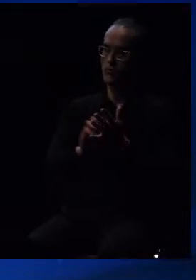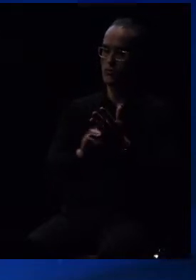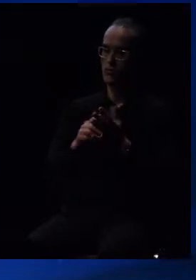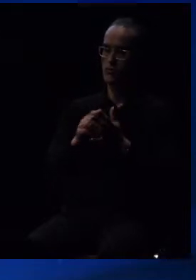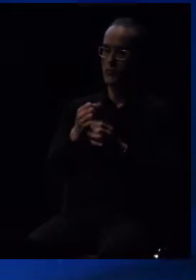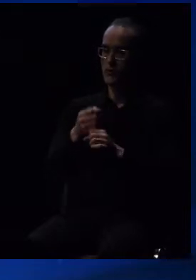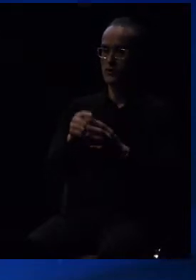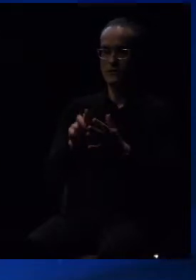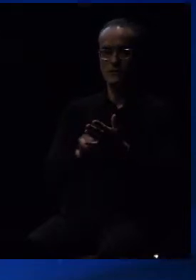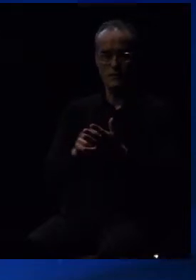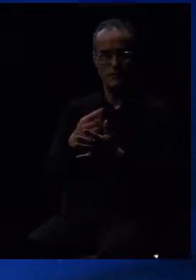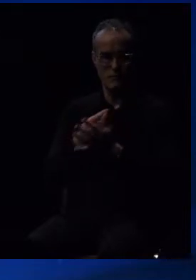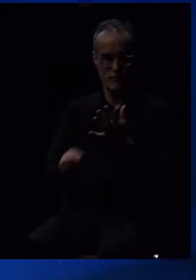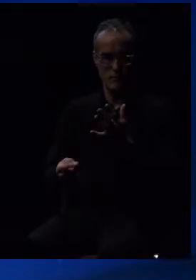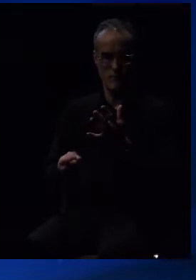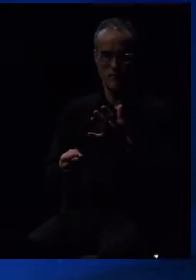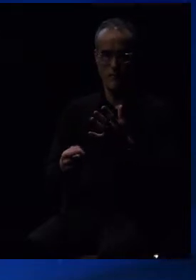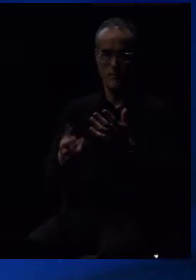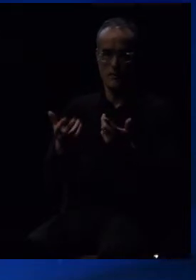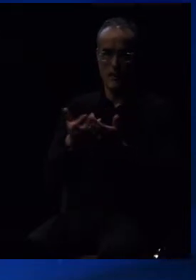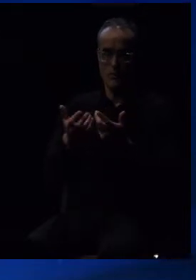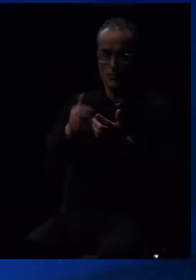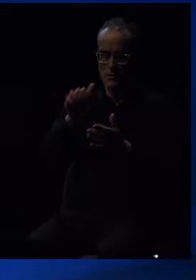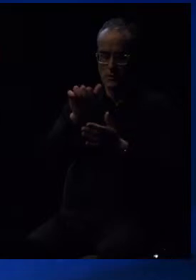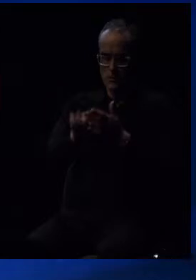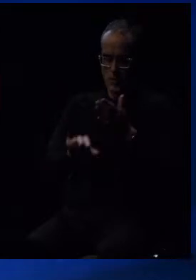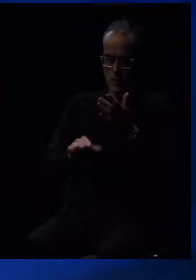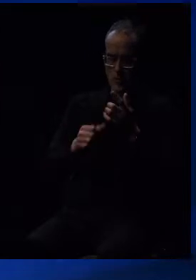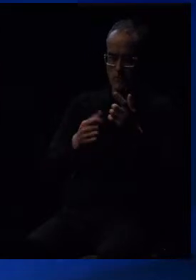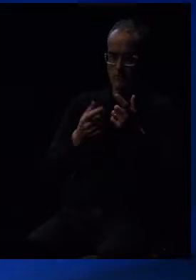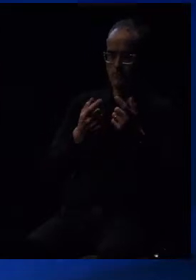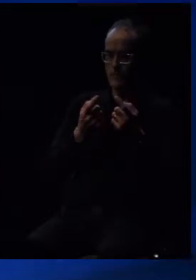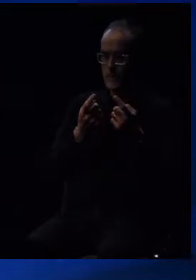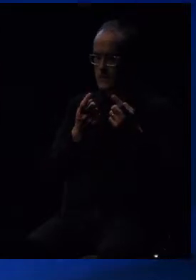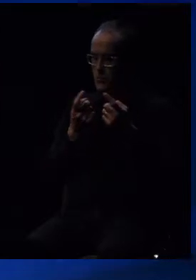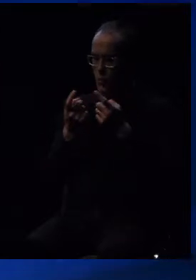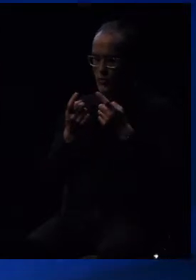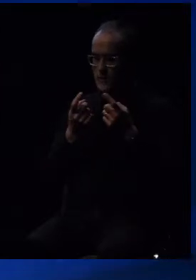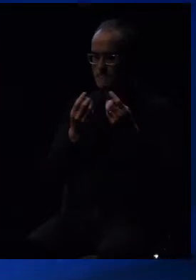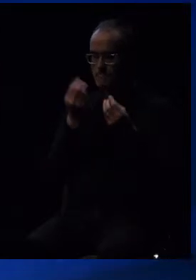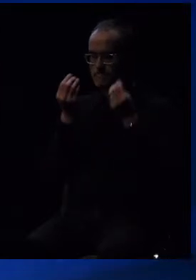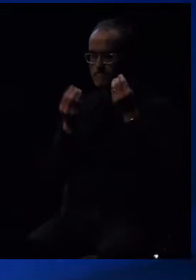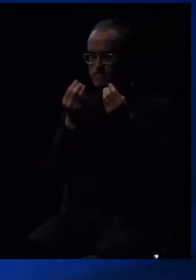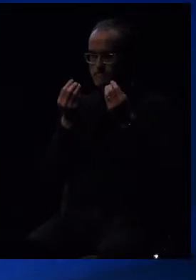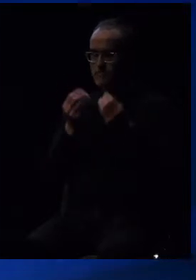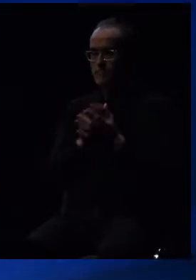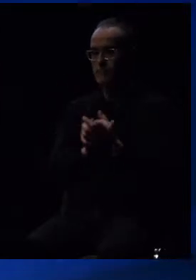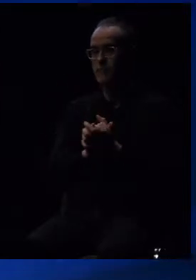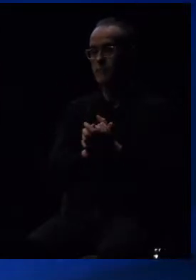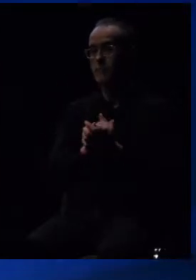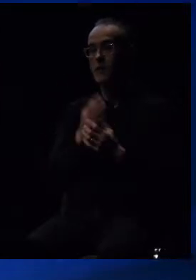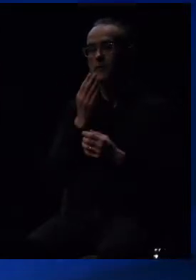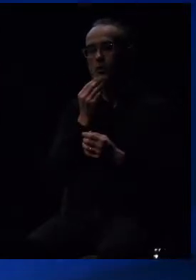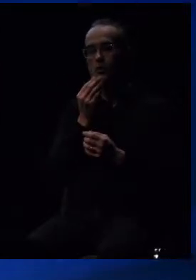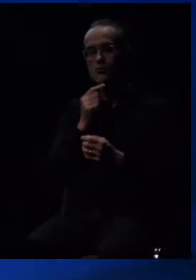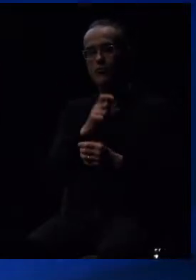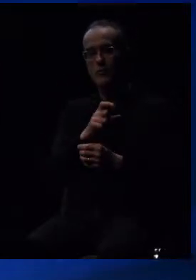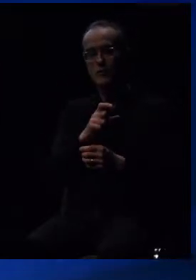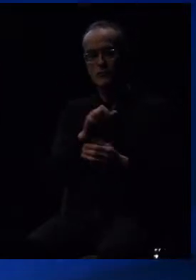to start exploring. You on Chromogen extensively on that one. But yes, for